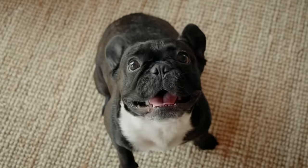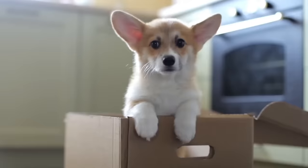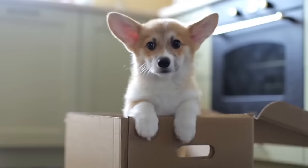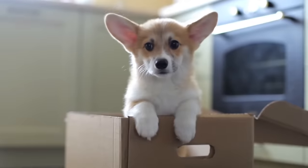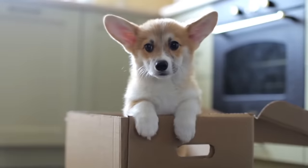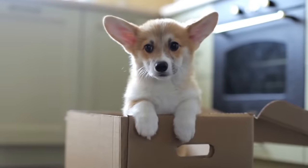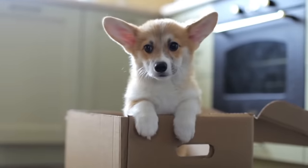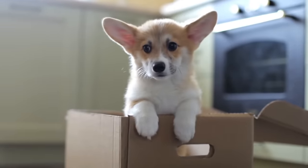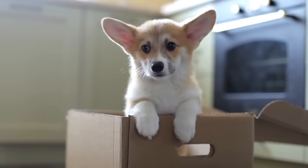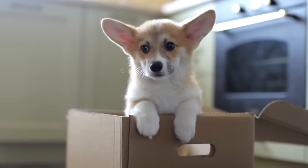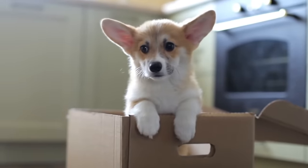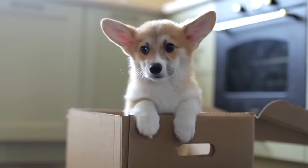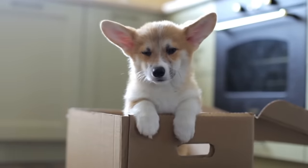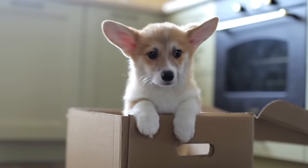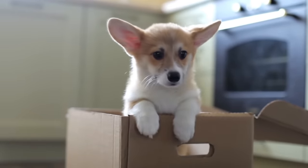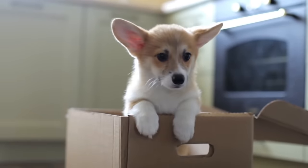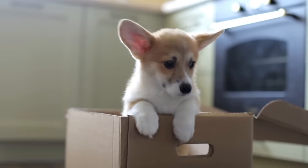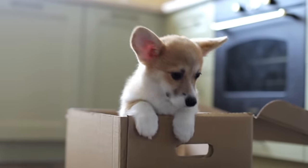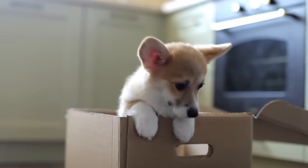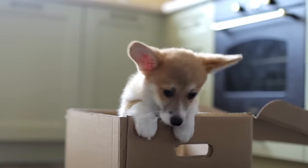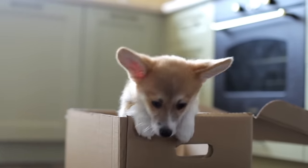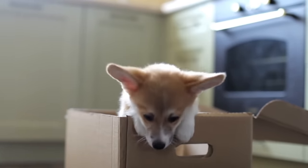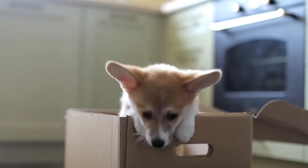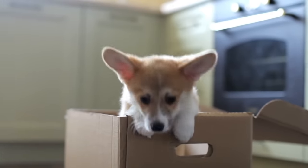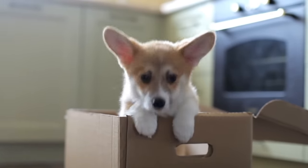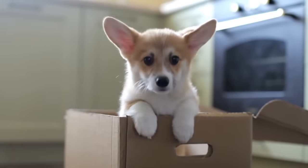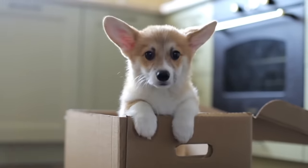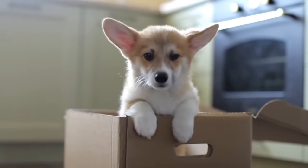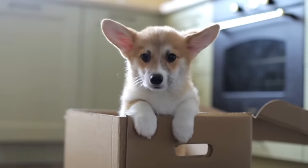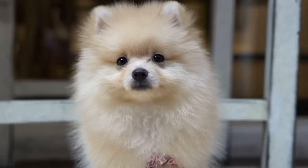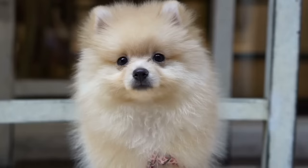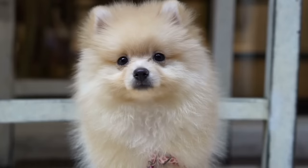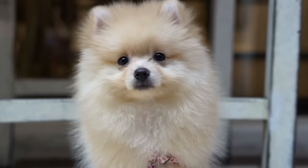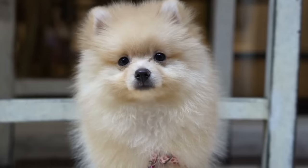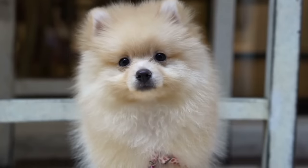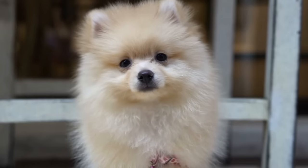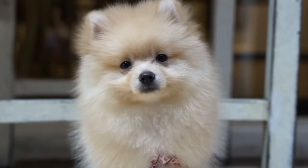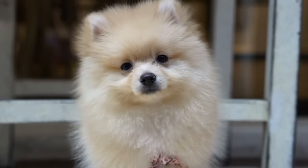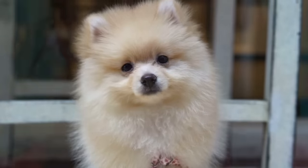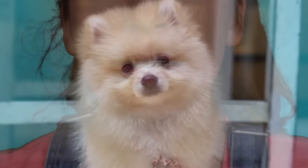woof all day long.